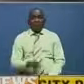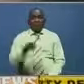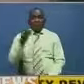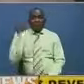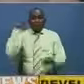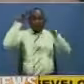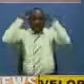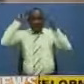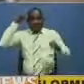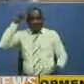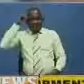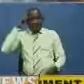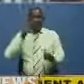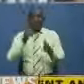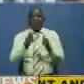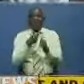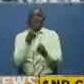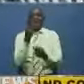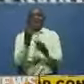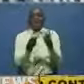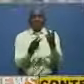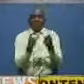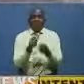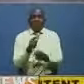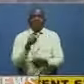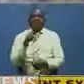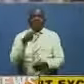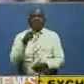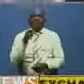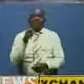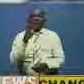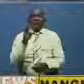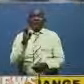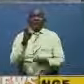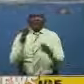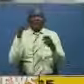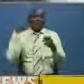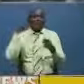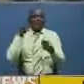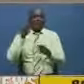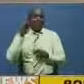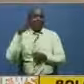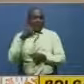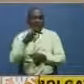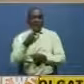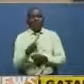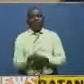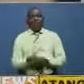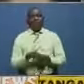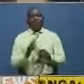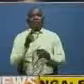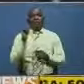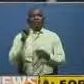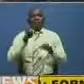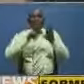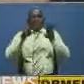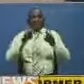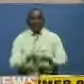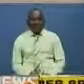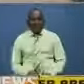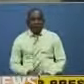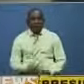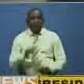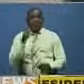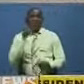President John Mahama's first point of call was at the GBC Yura Radio in Bolgatanga, capital of the Upper East region.